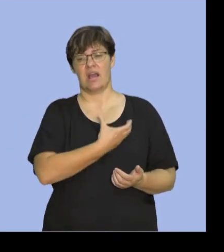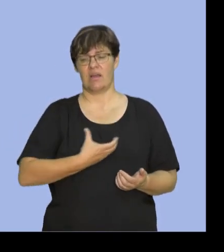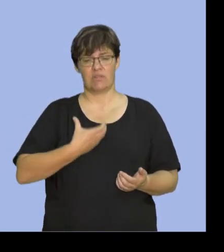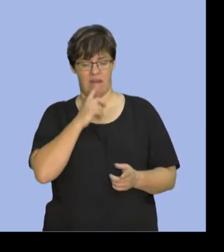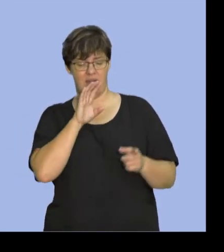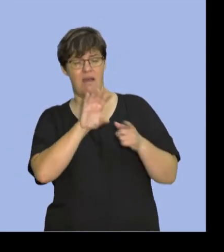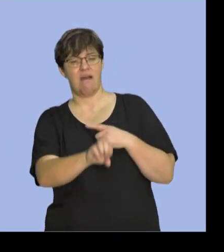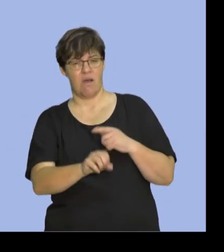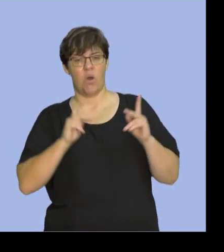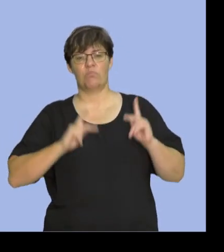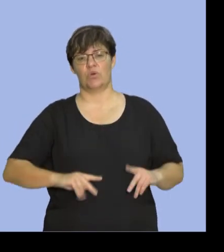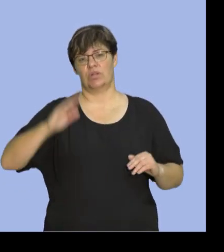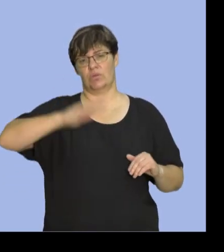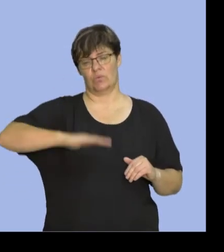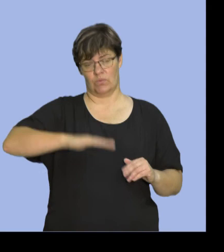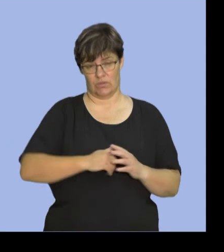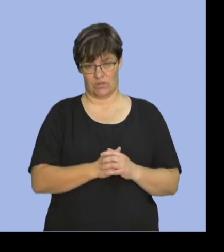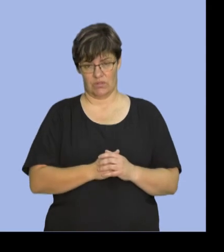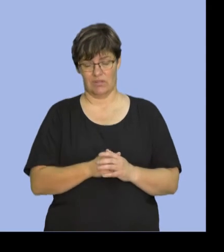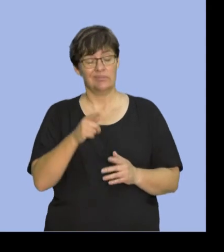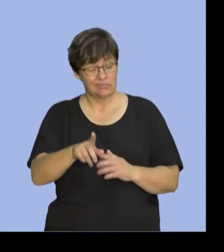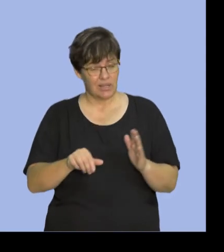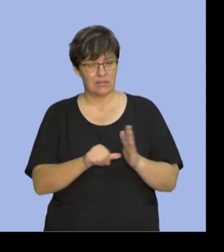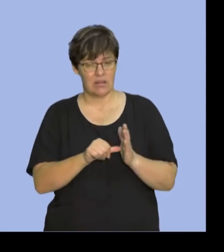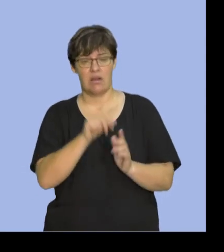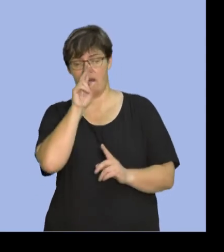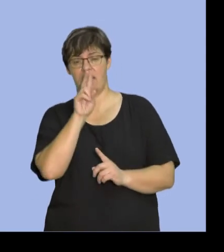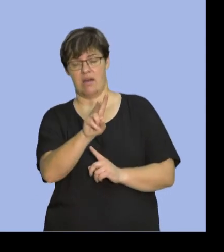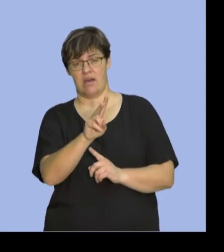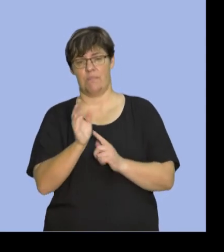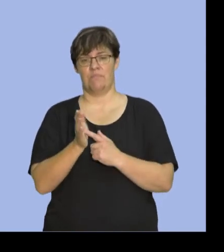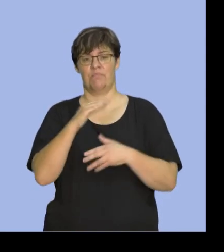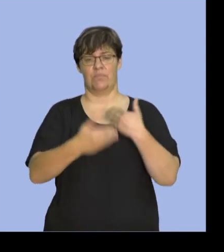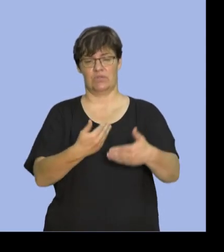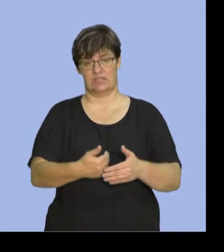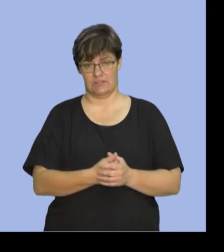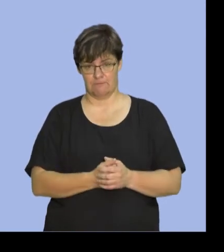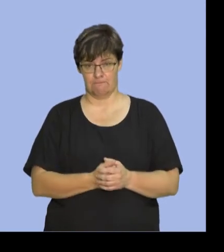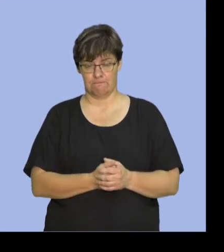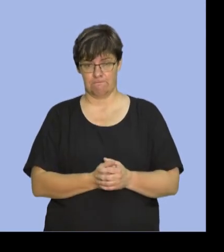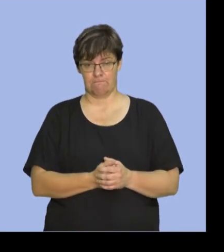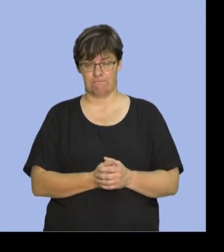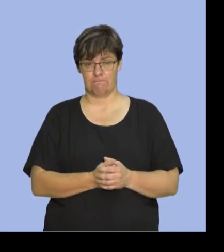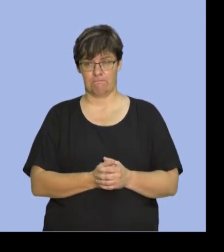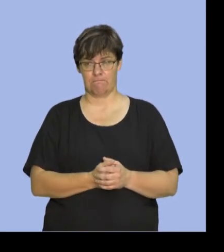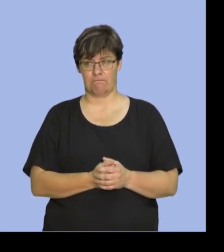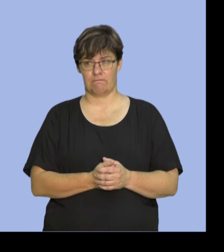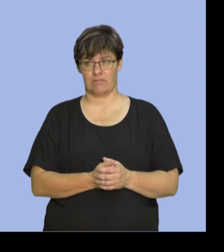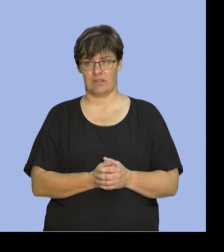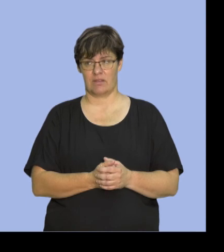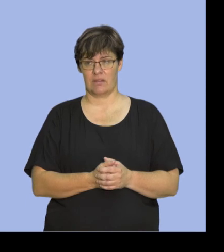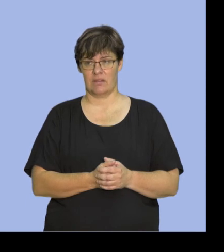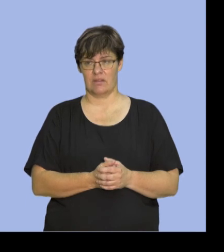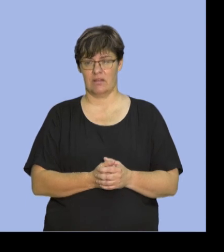body has cooled down. And this is essentially an illustration of that process. So I'd like to take you through to one